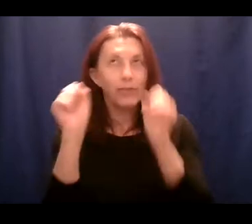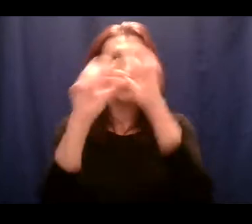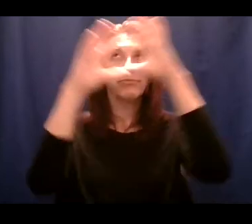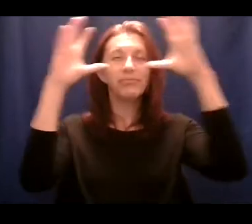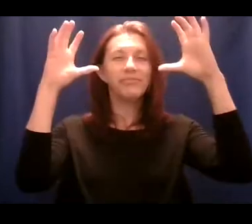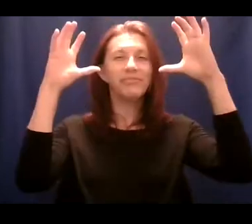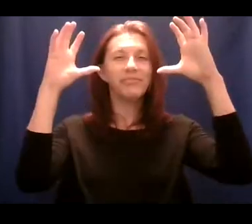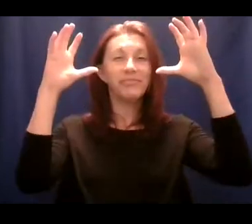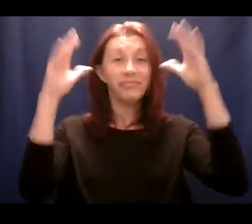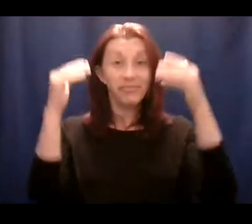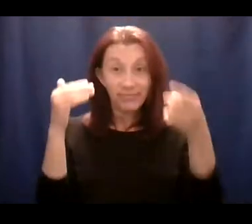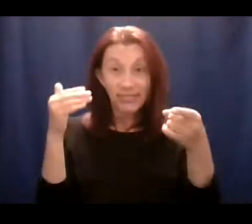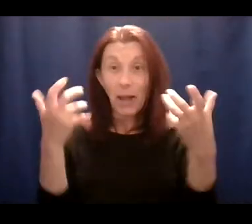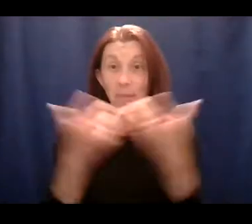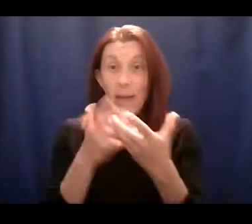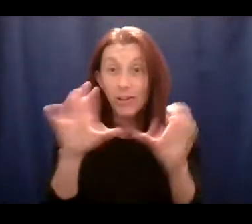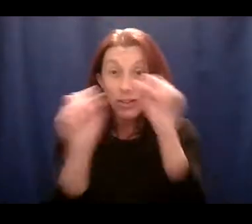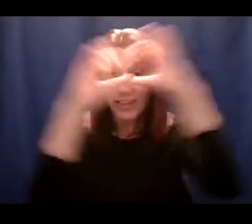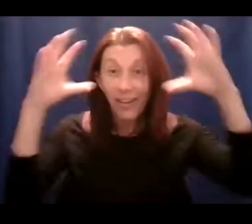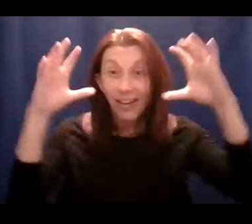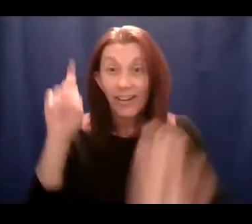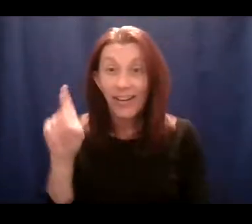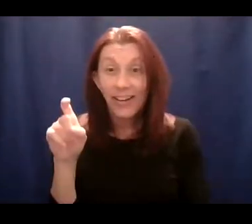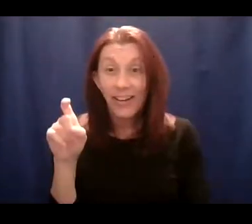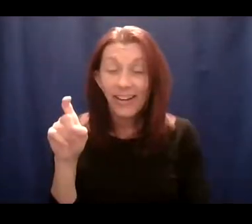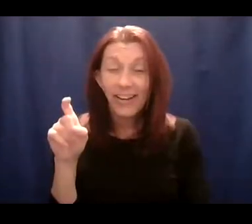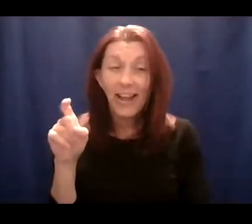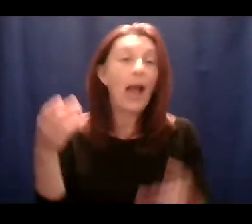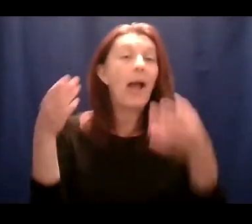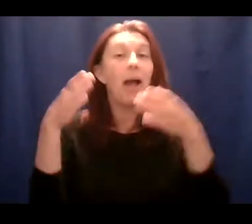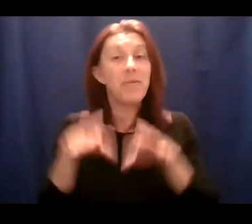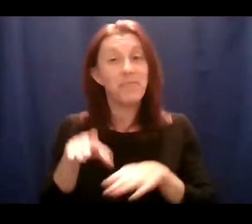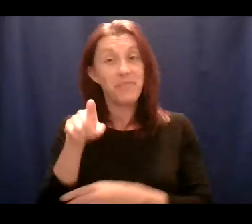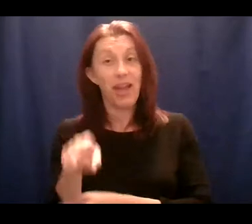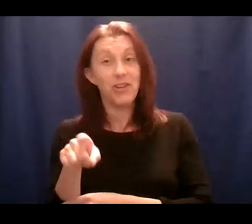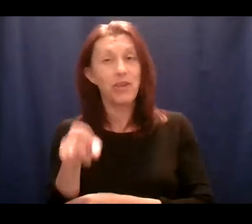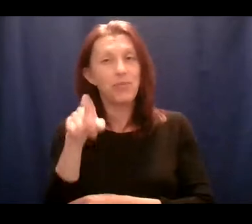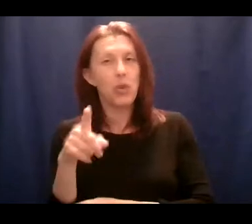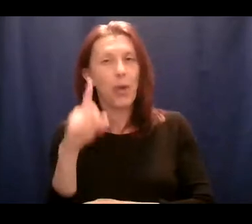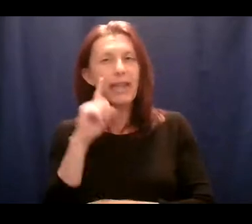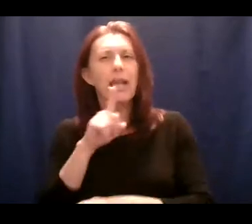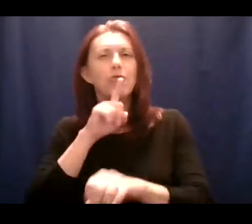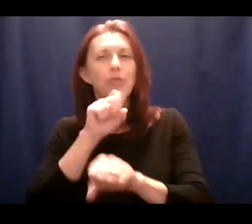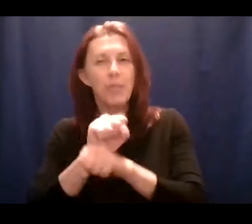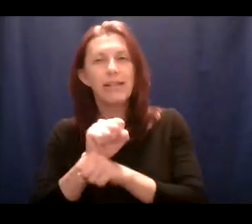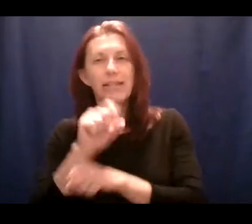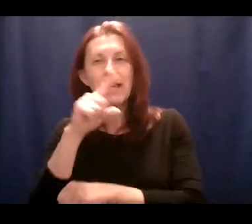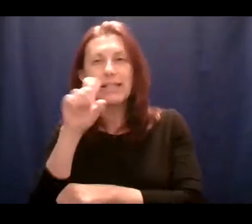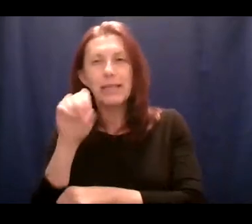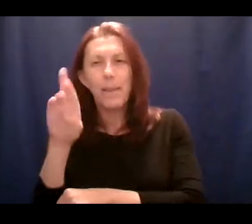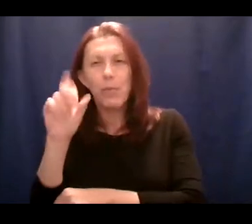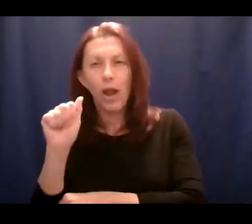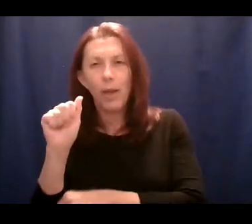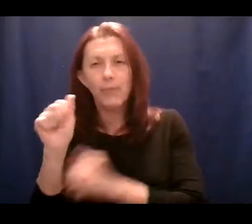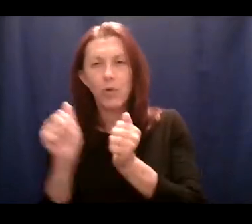and see. Is this what you were thinking? Well, I bet you, if you were thinking about an actual zebra with stripes, you were